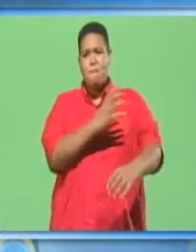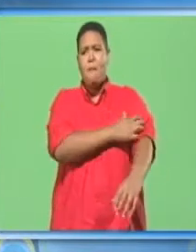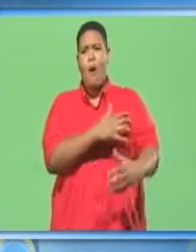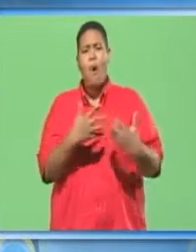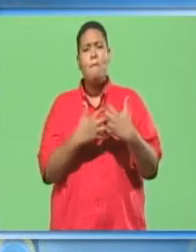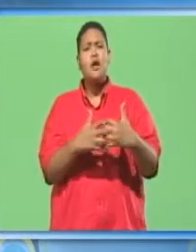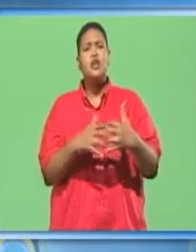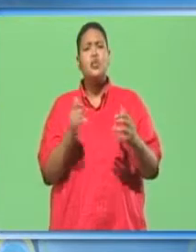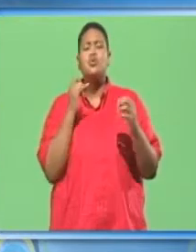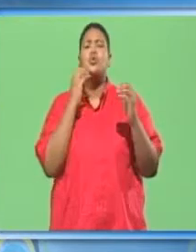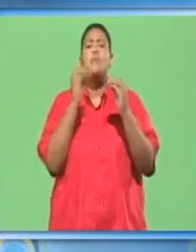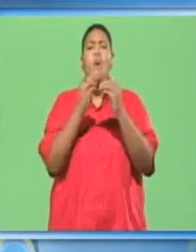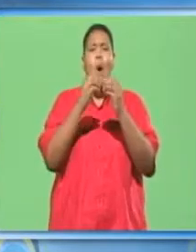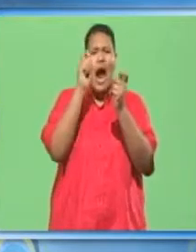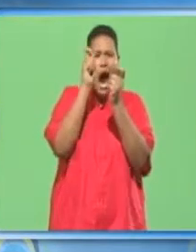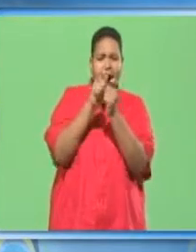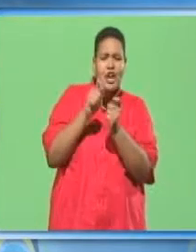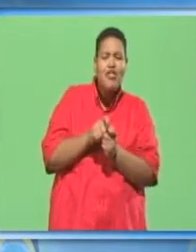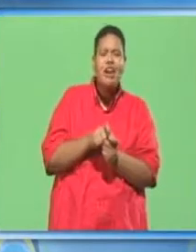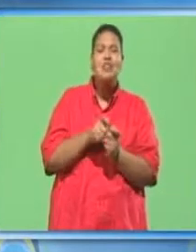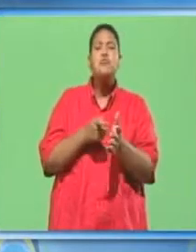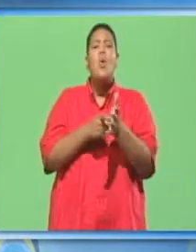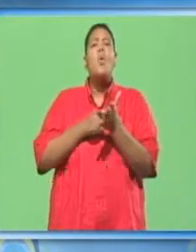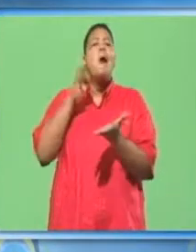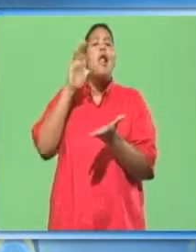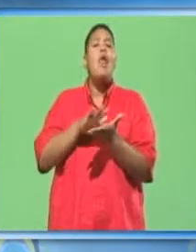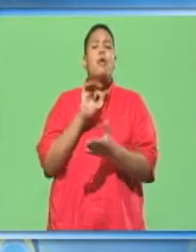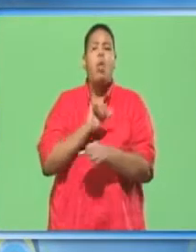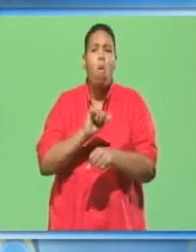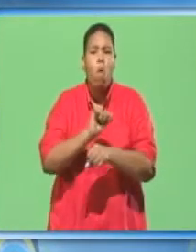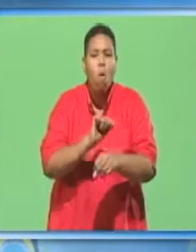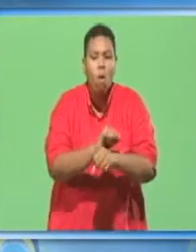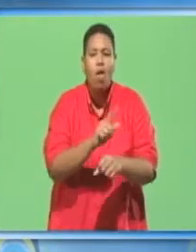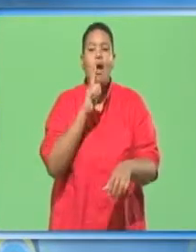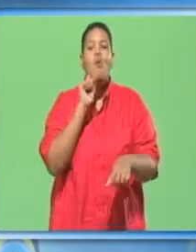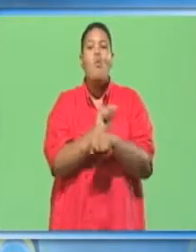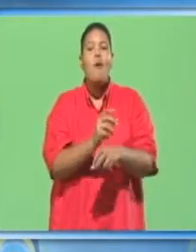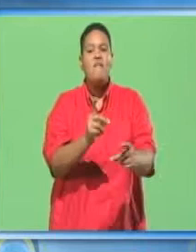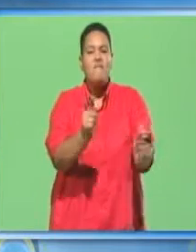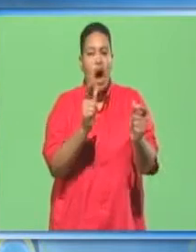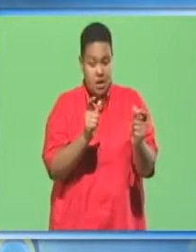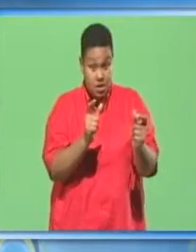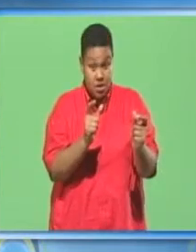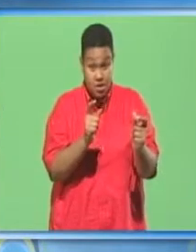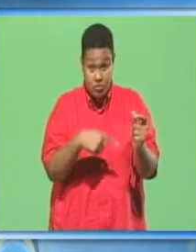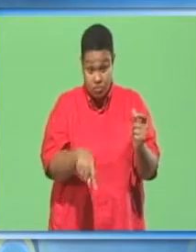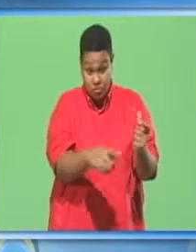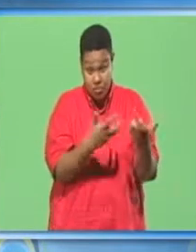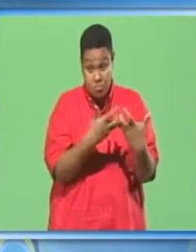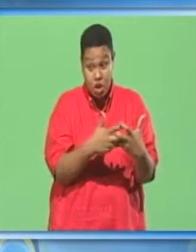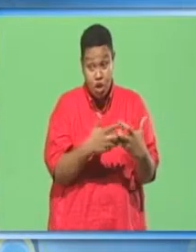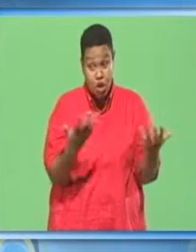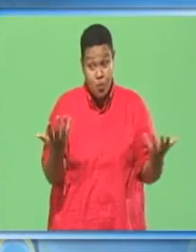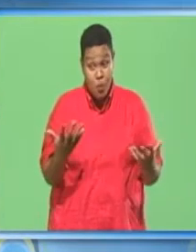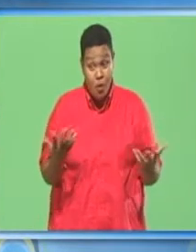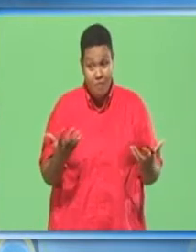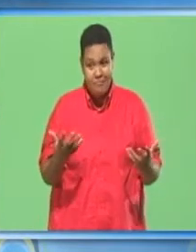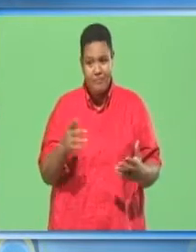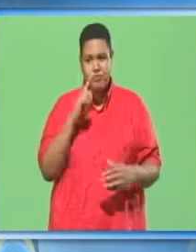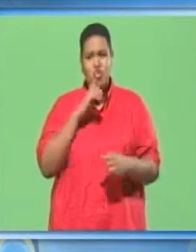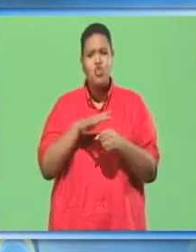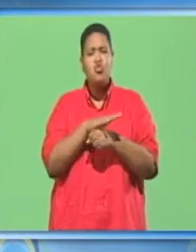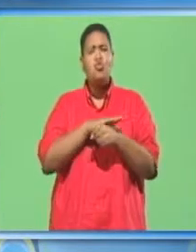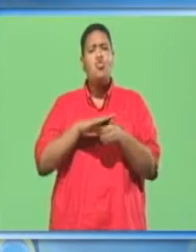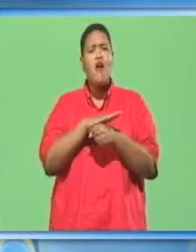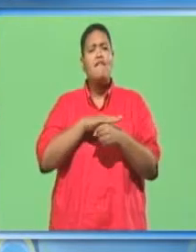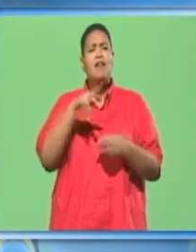which are more accurate, require less effort, and work faster. Among these machines are surface